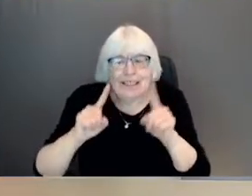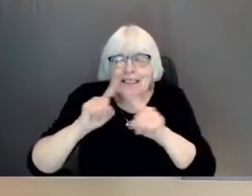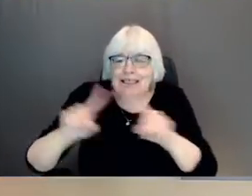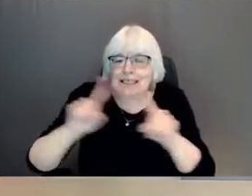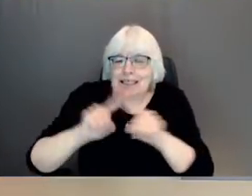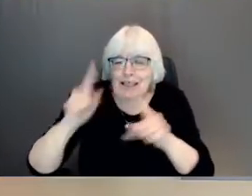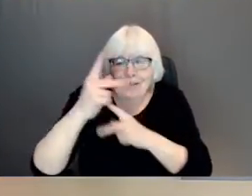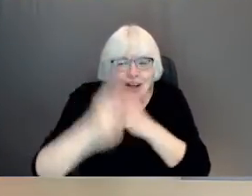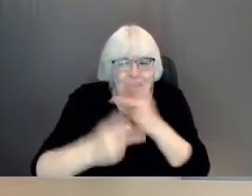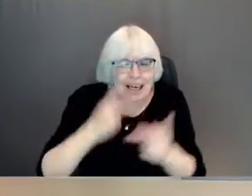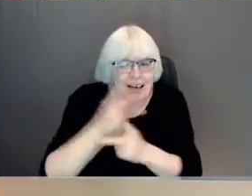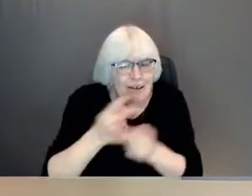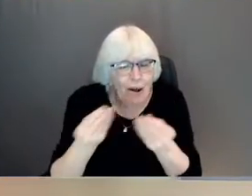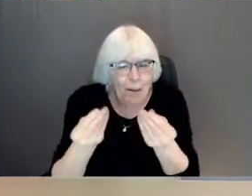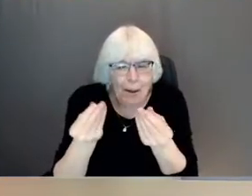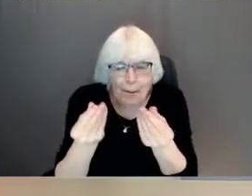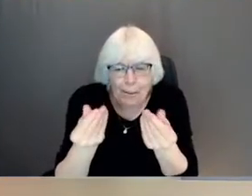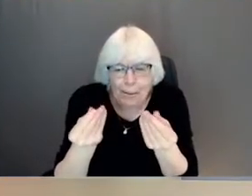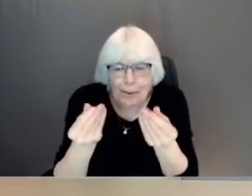middle layer or filter.